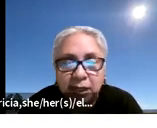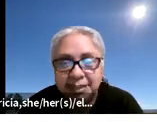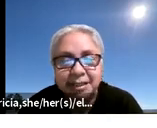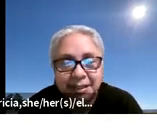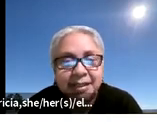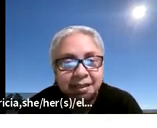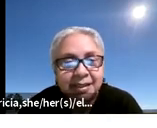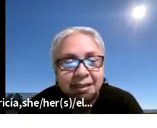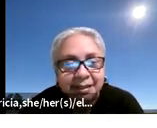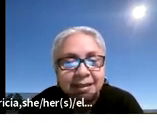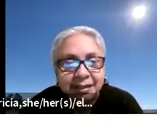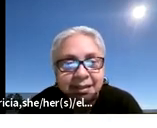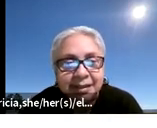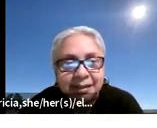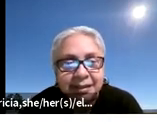so wish.